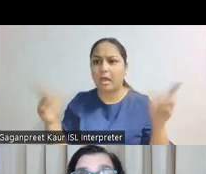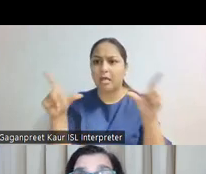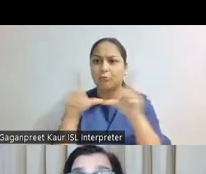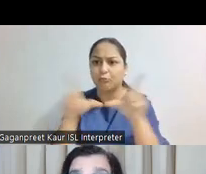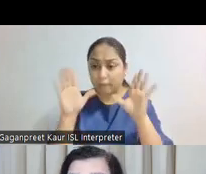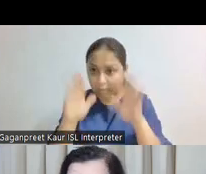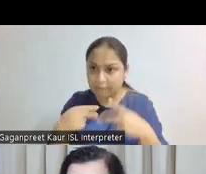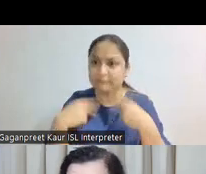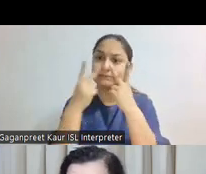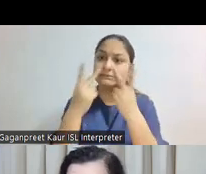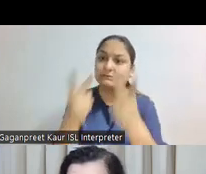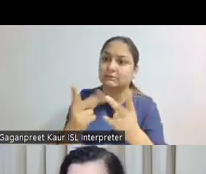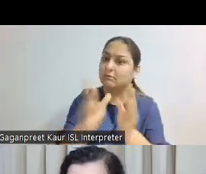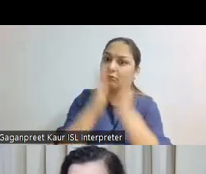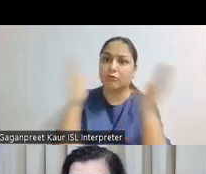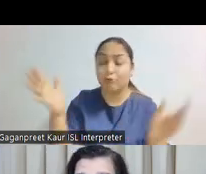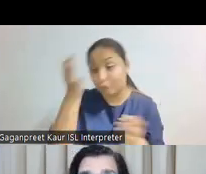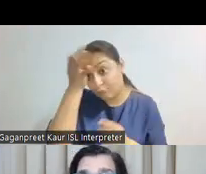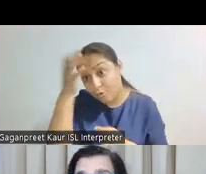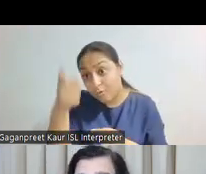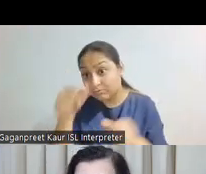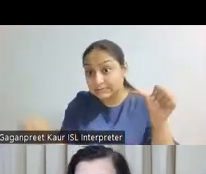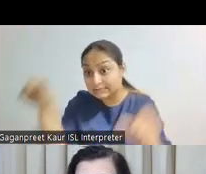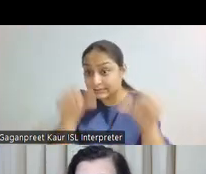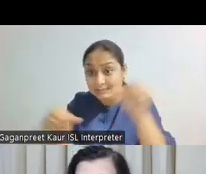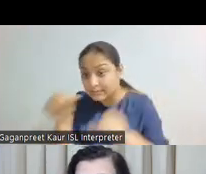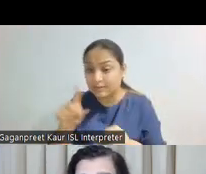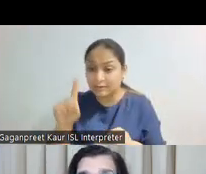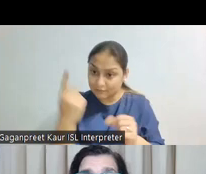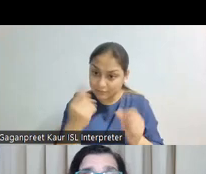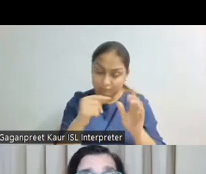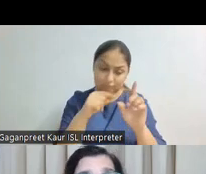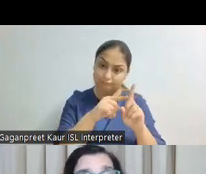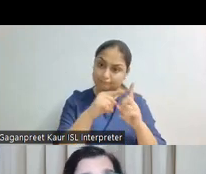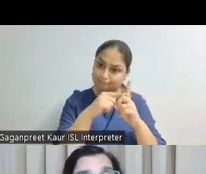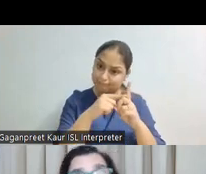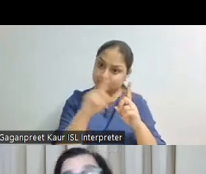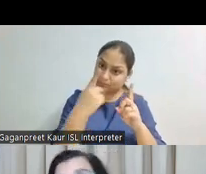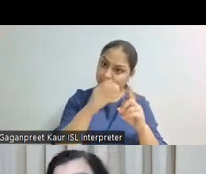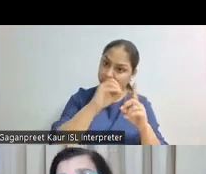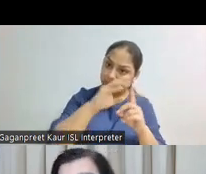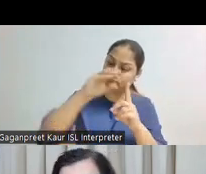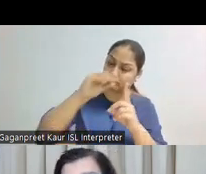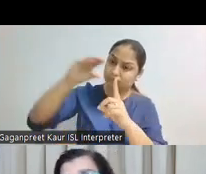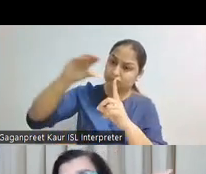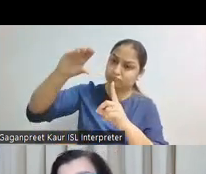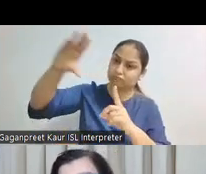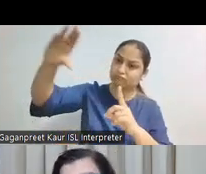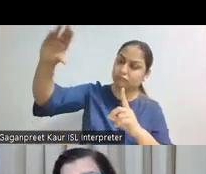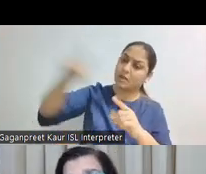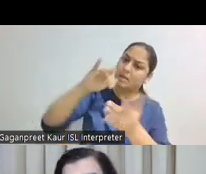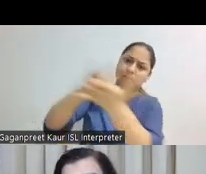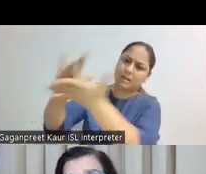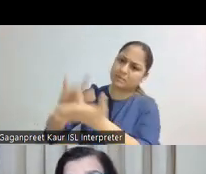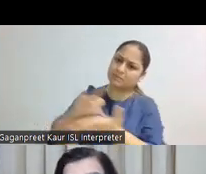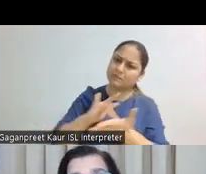have a huge problem in exact science, that we already start with low numbers, and you have a problem in every place of the